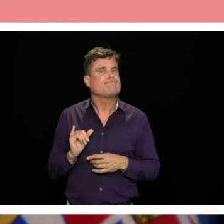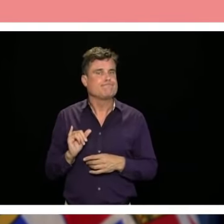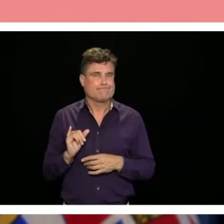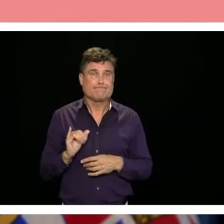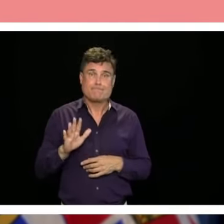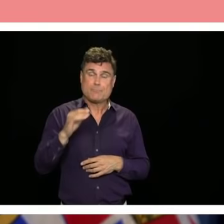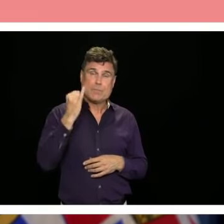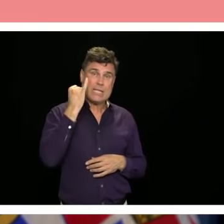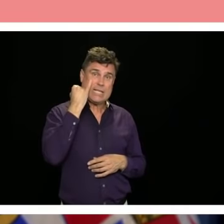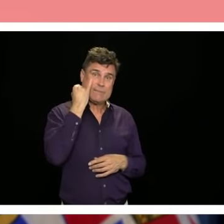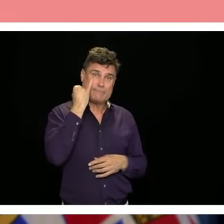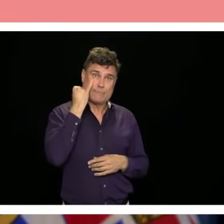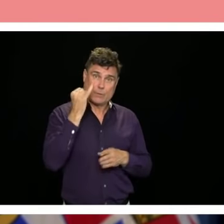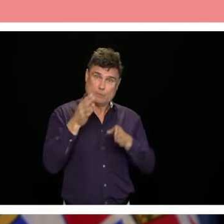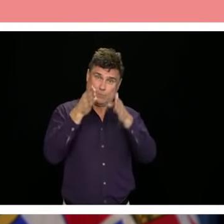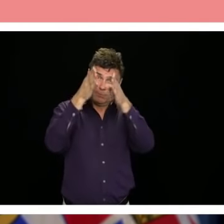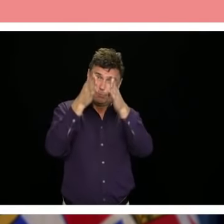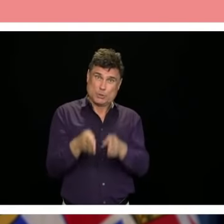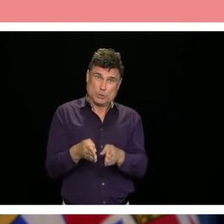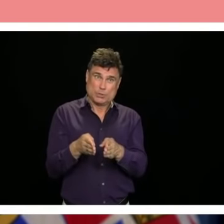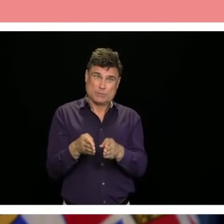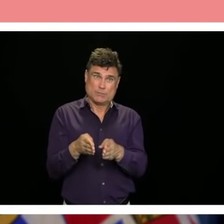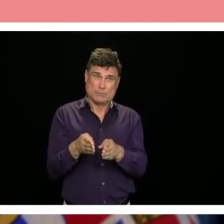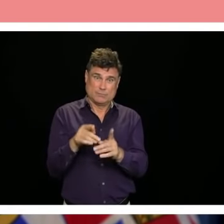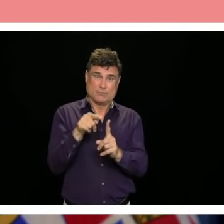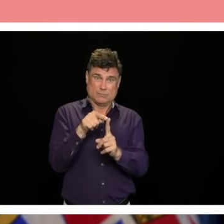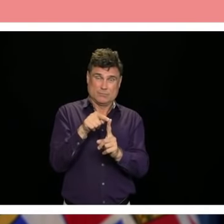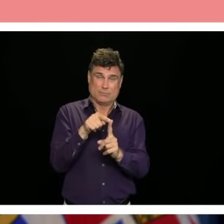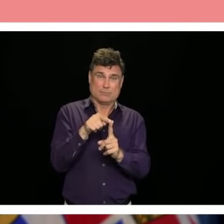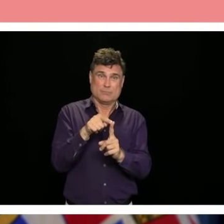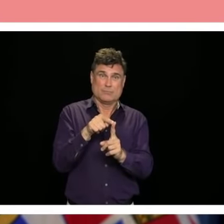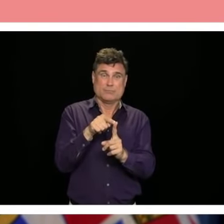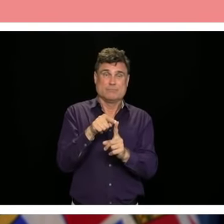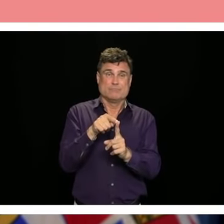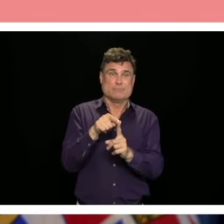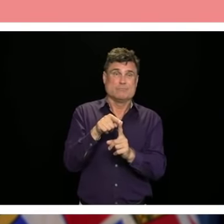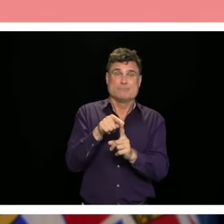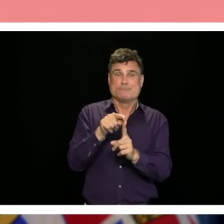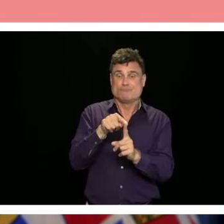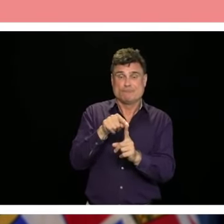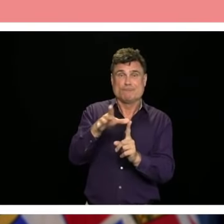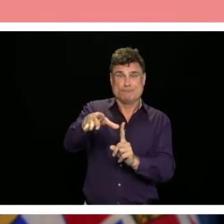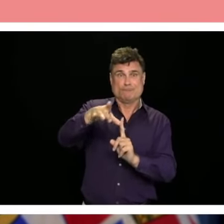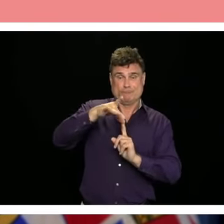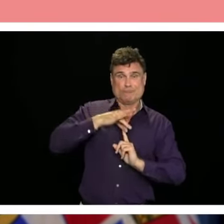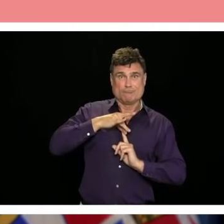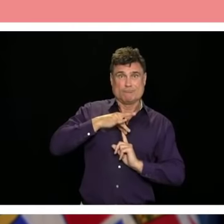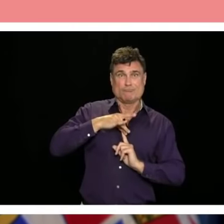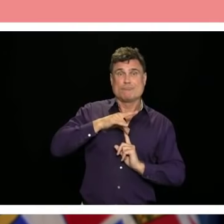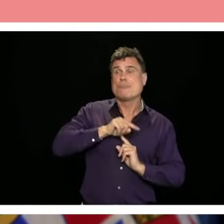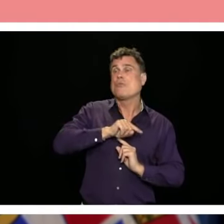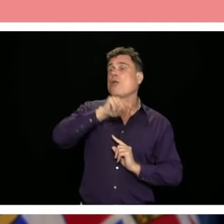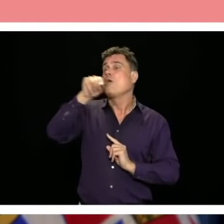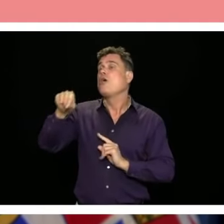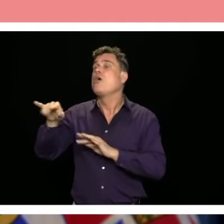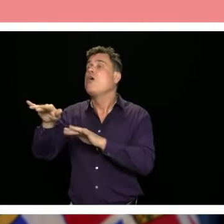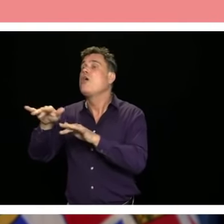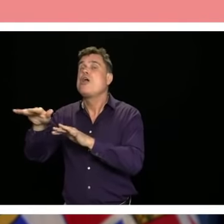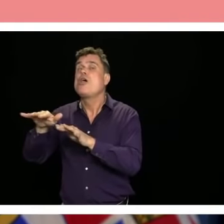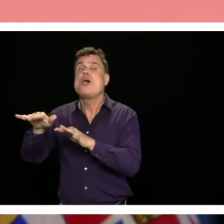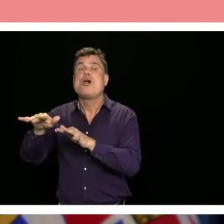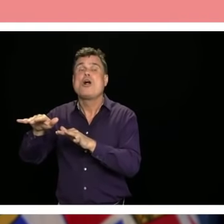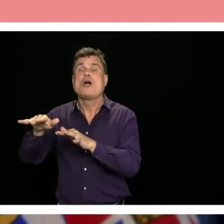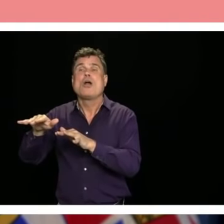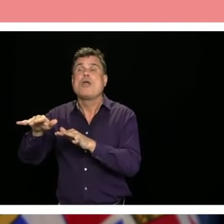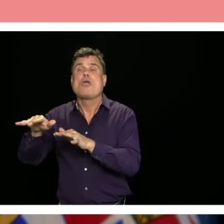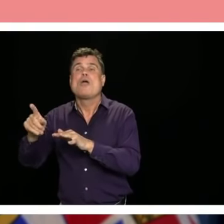I mentioned it because my colleagues in the U.S., when we were talking early this morning, we all have the same concerns that if we